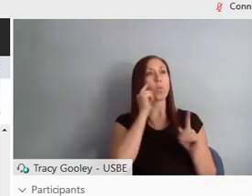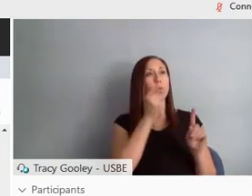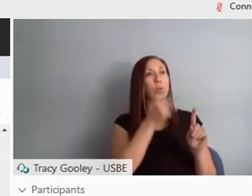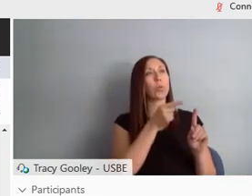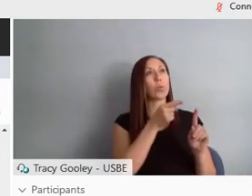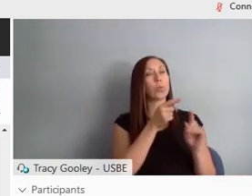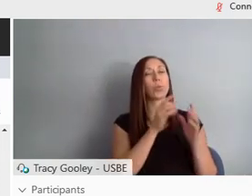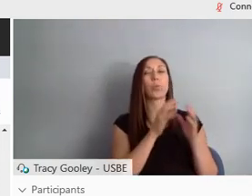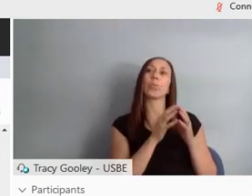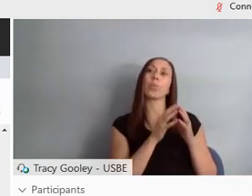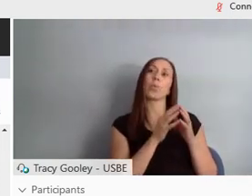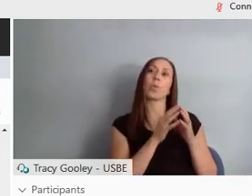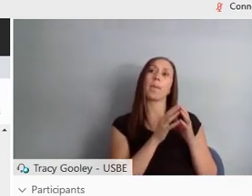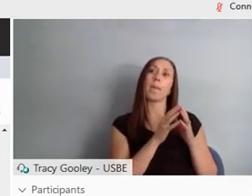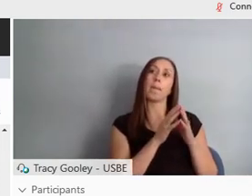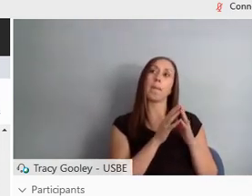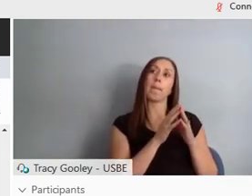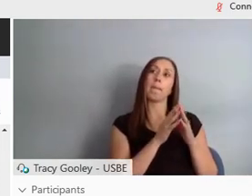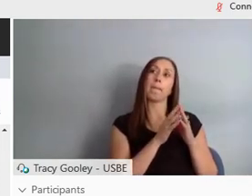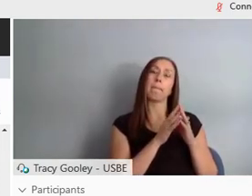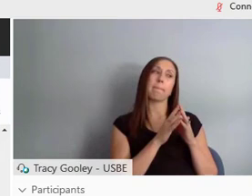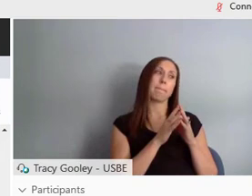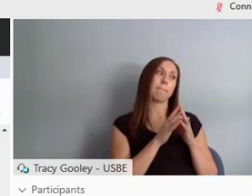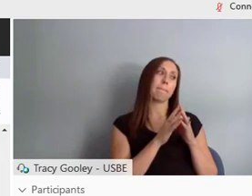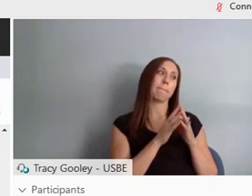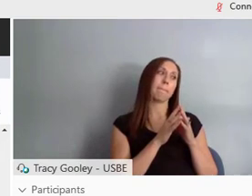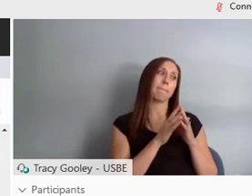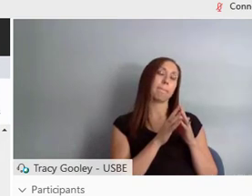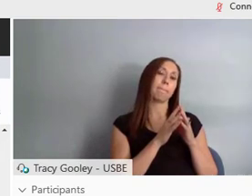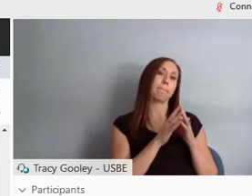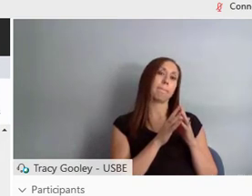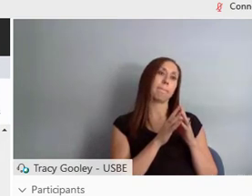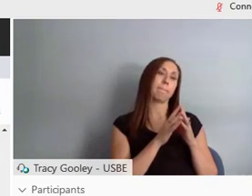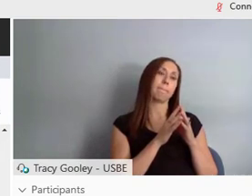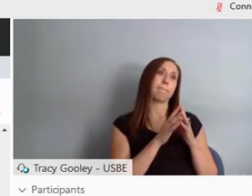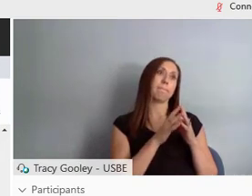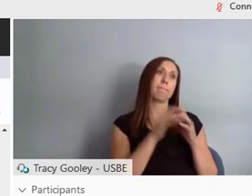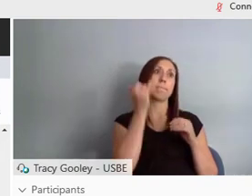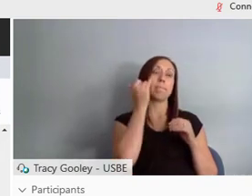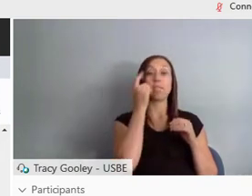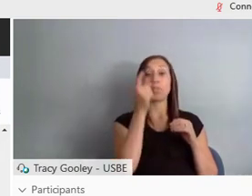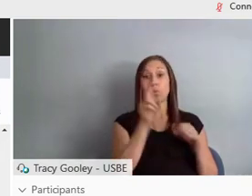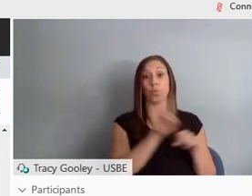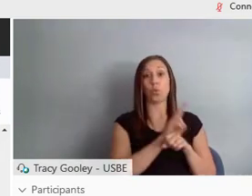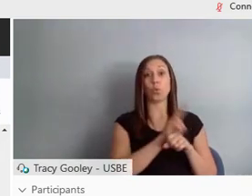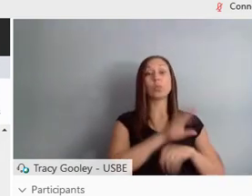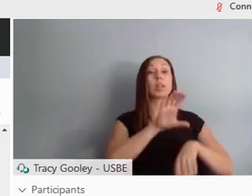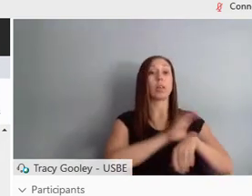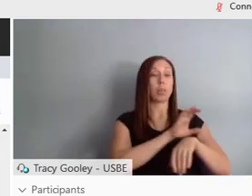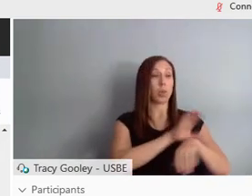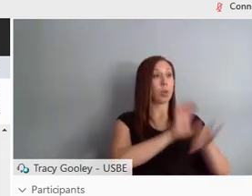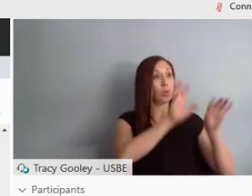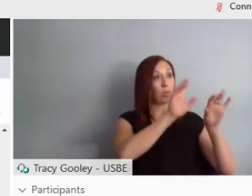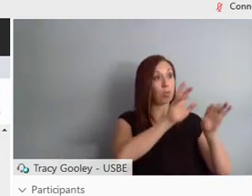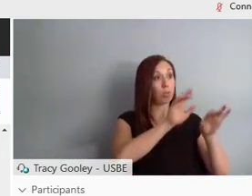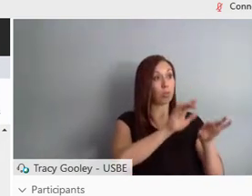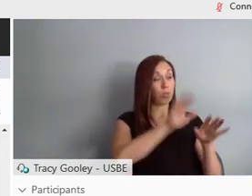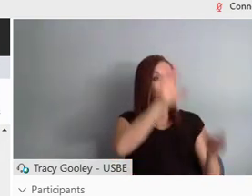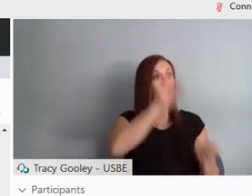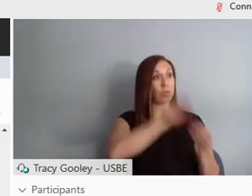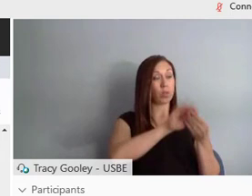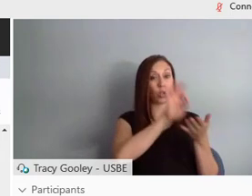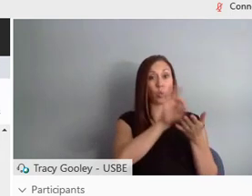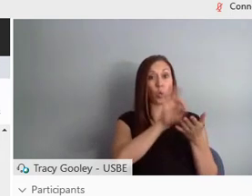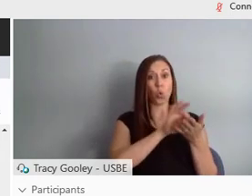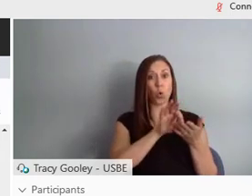let's see here, sorry. I'm trying to scroll to see the whole question. So if you use the computer entry and it tallies the scores for